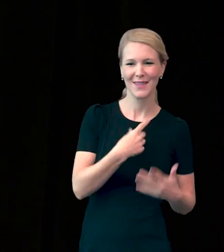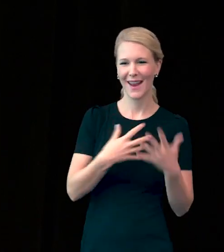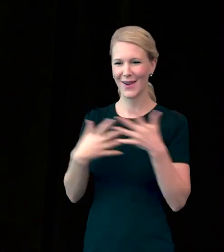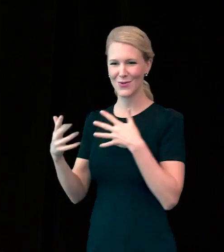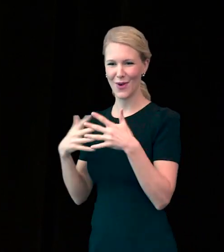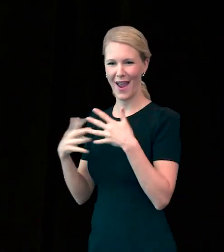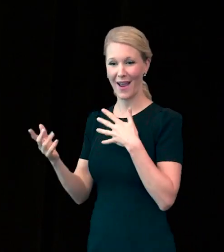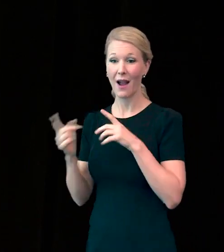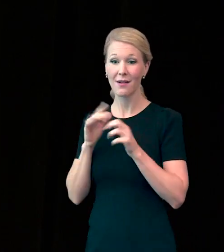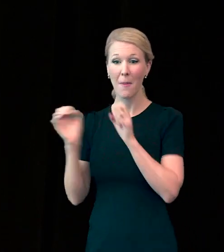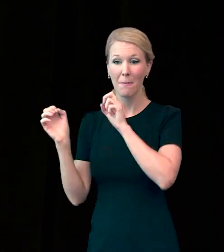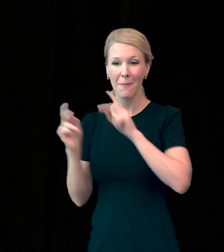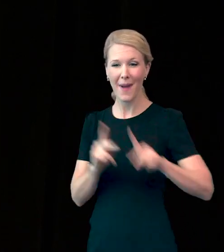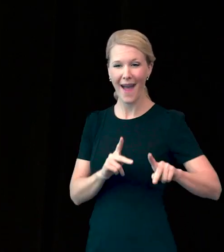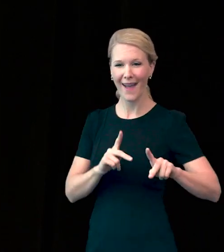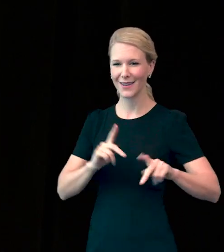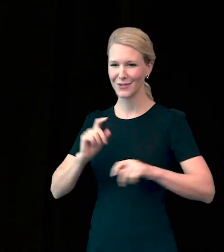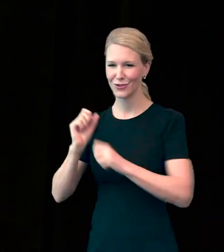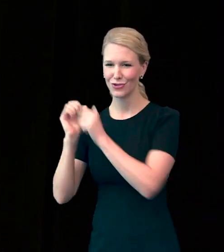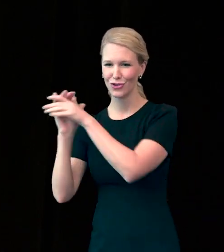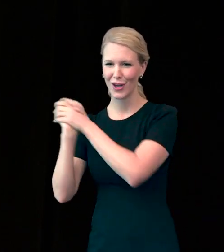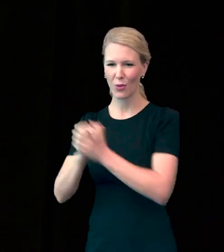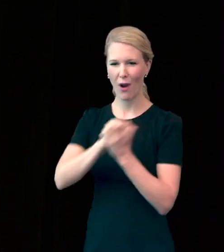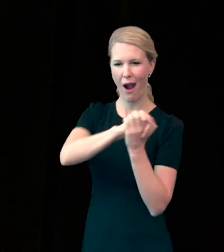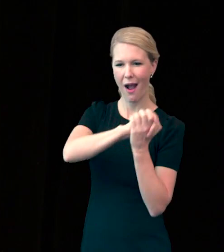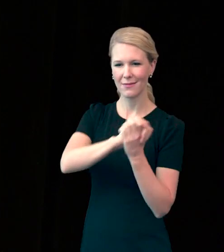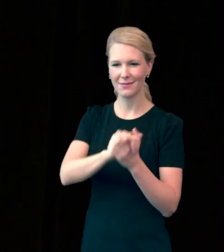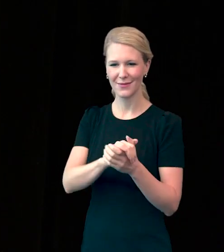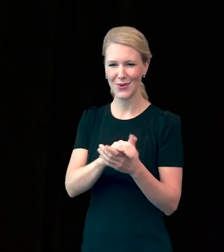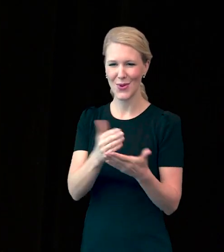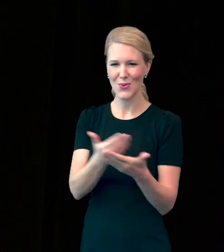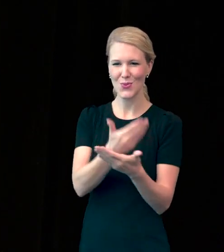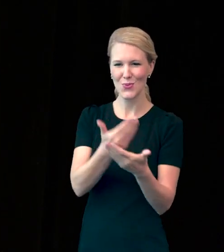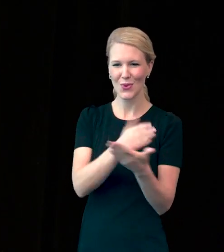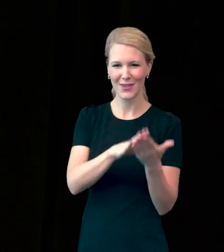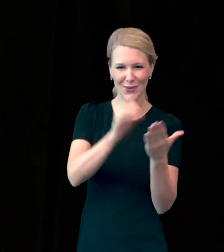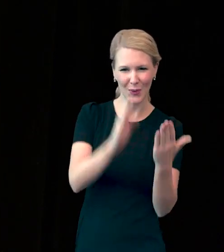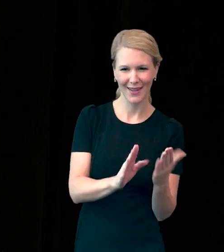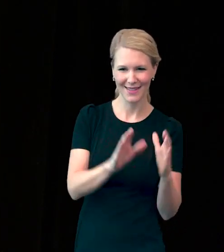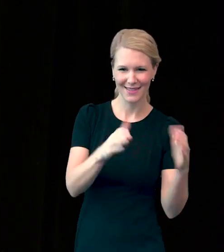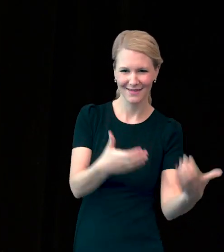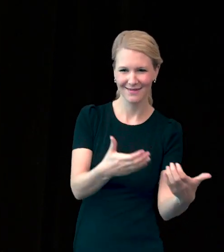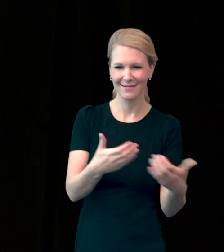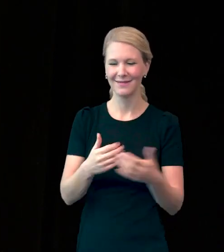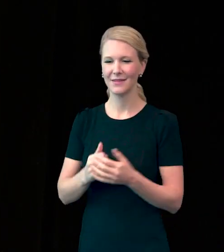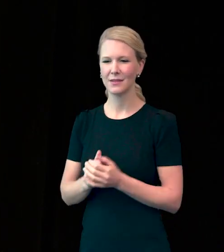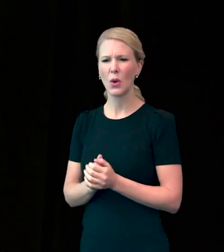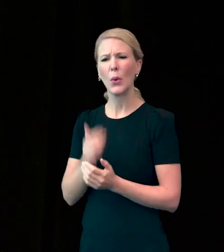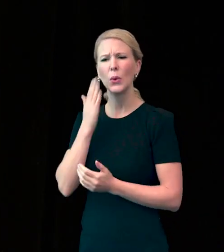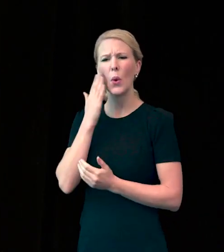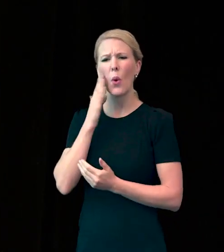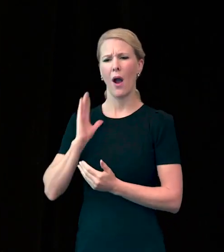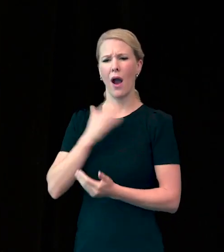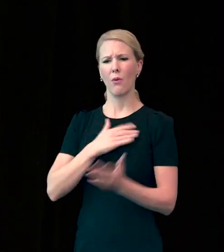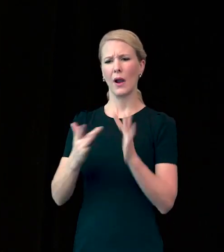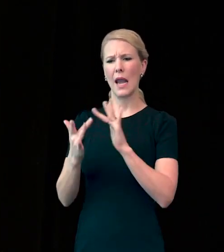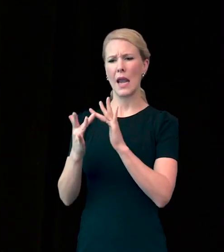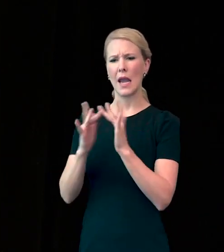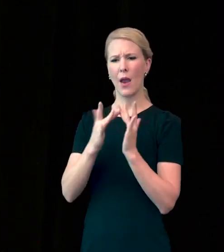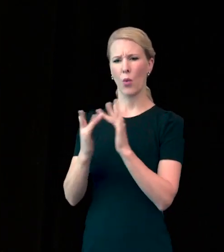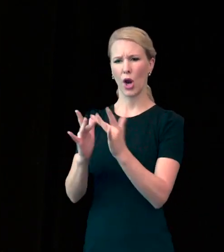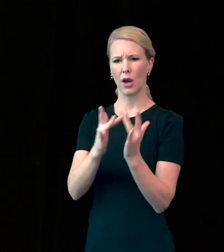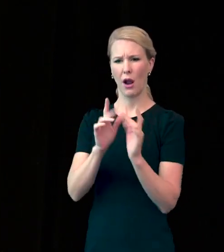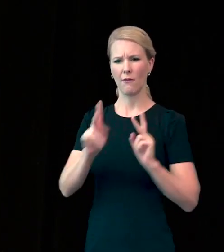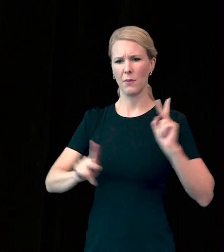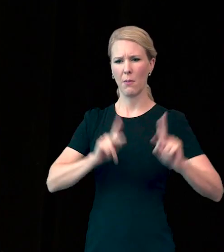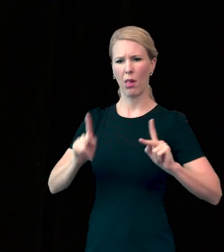professors, and cheer on your fellow Cougs. A major part of the university experience is to expand the network of